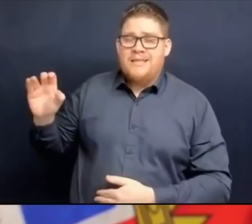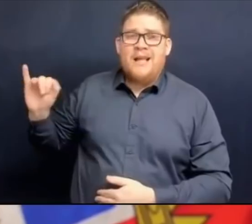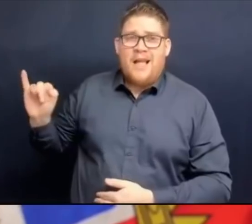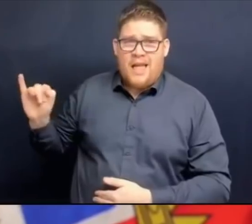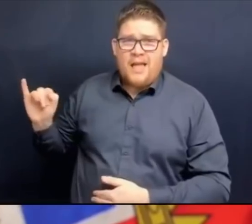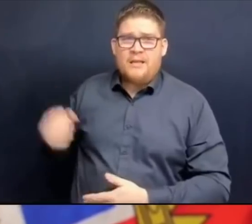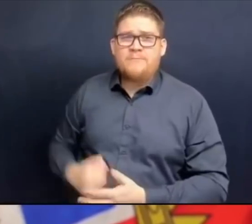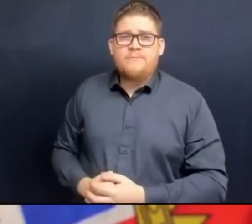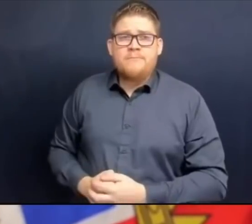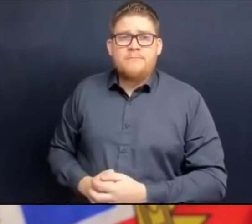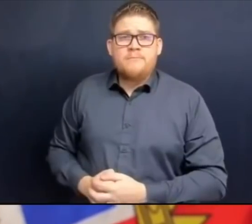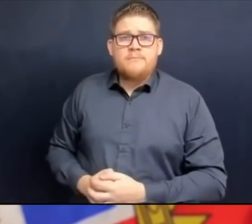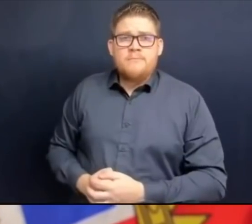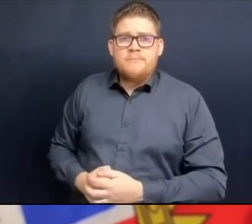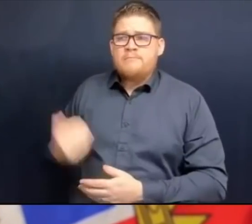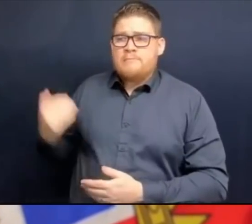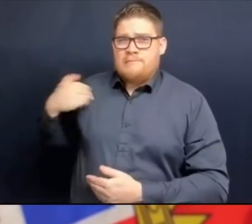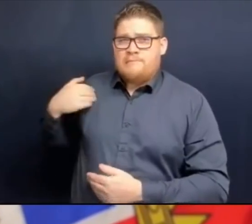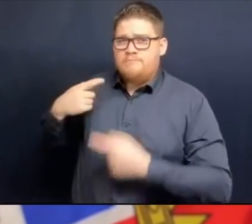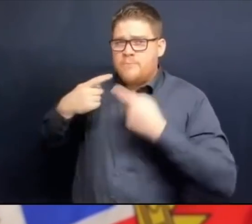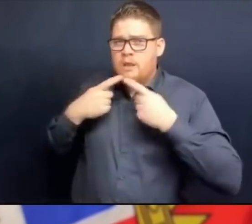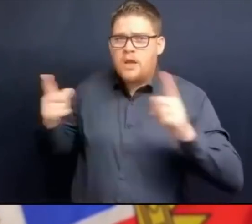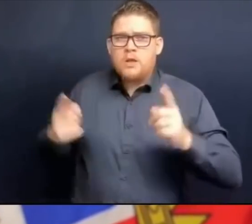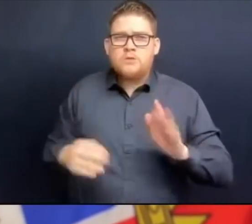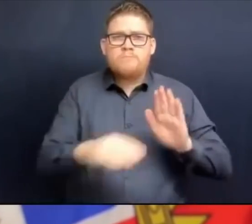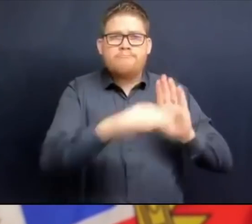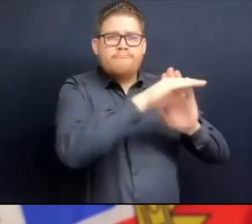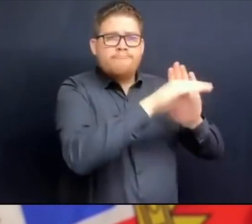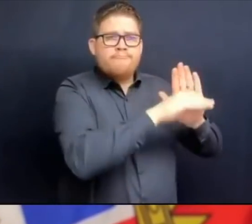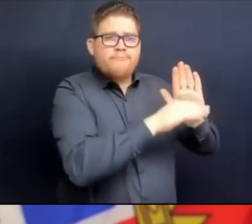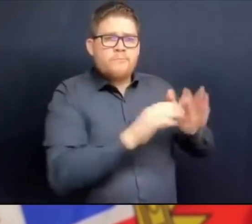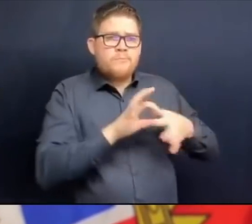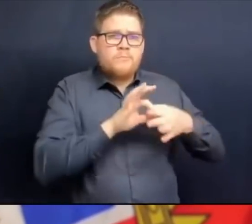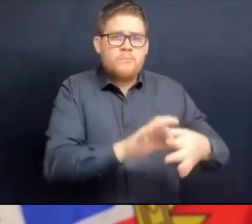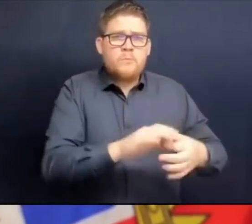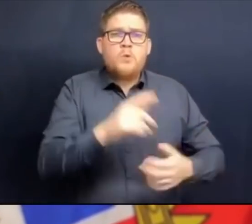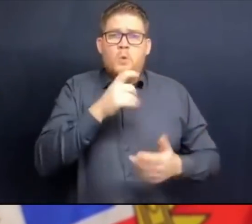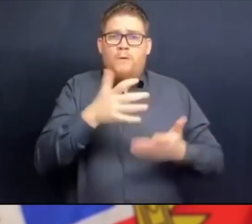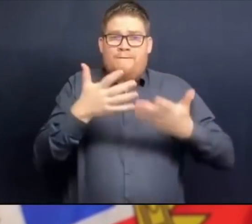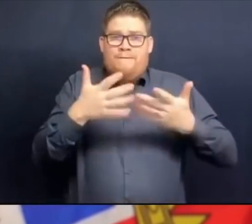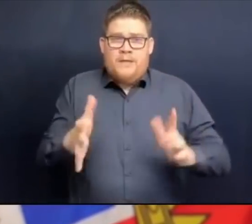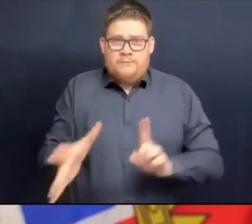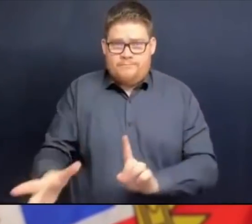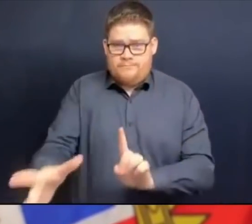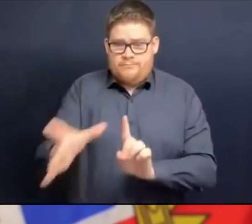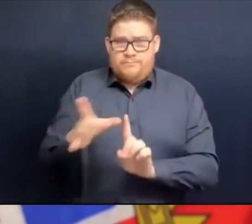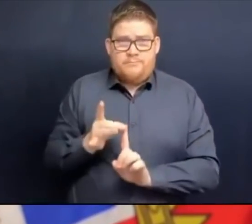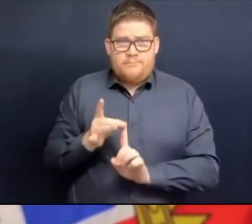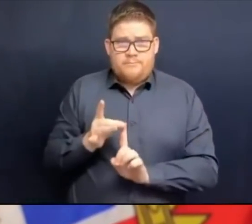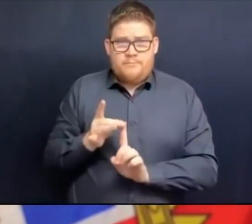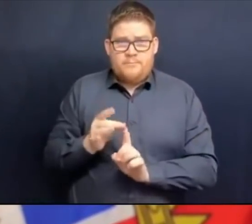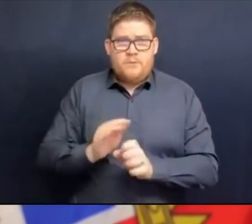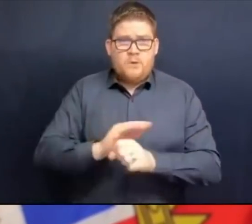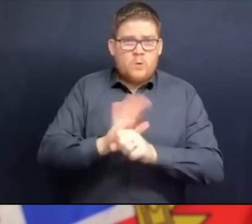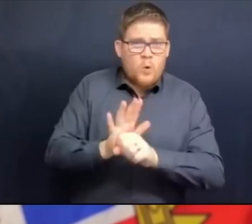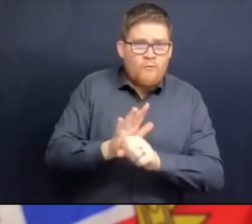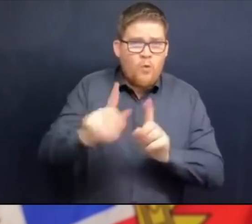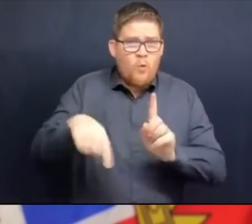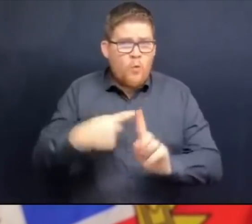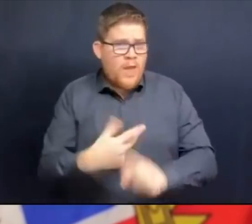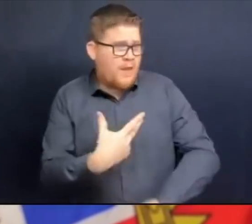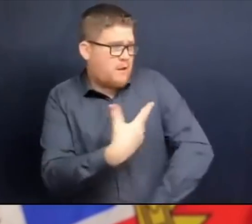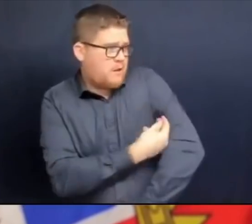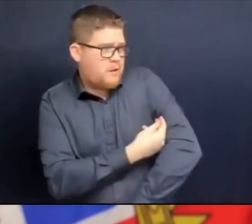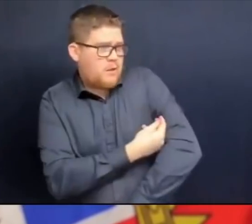for people who have had a previous COVID-19 infection. And this is a complicated thing. There is no